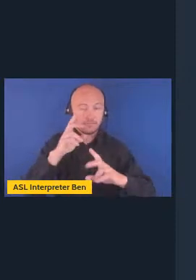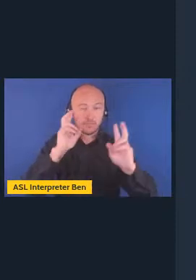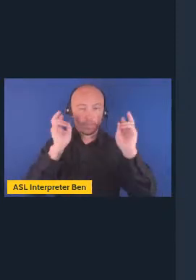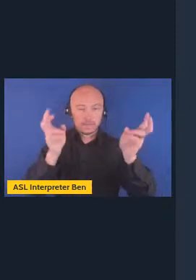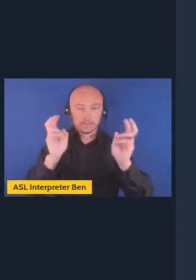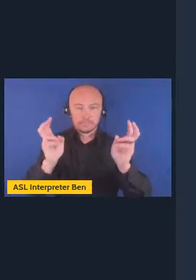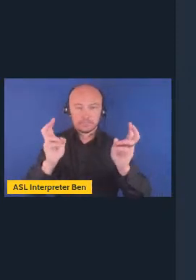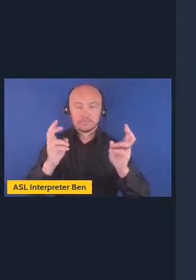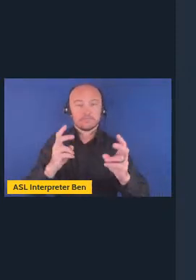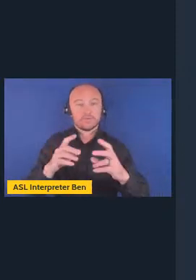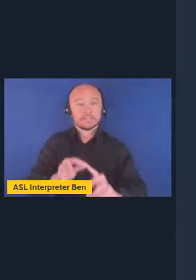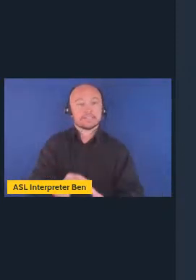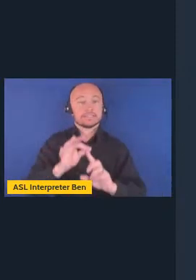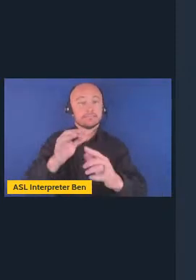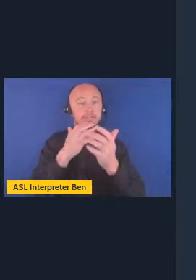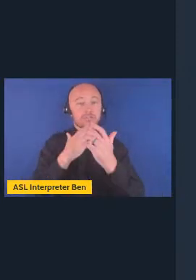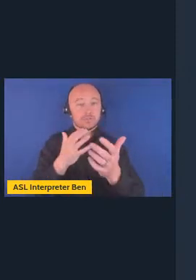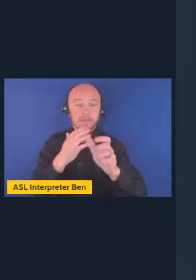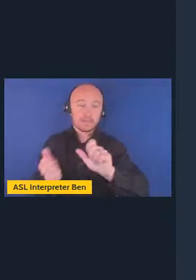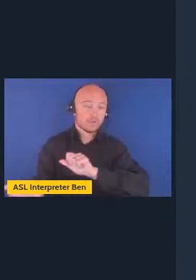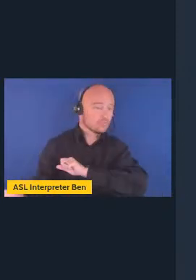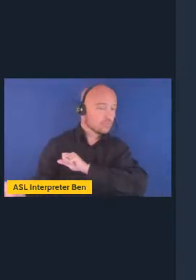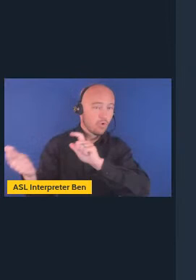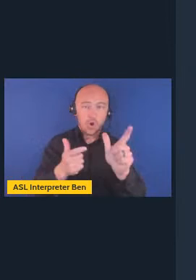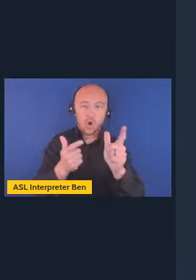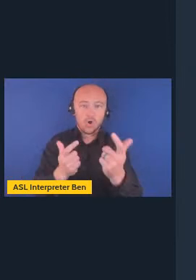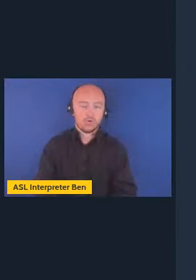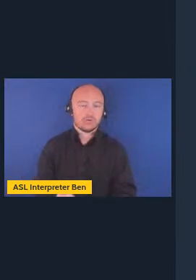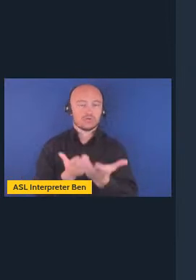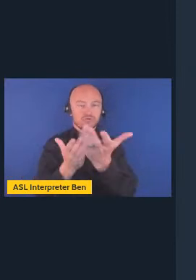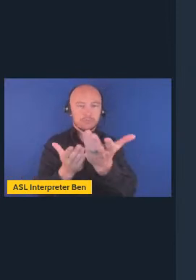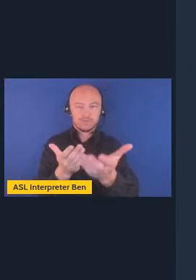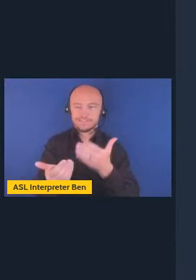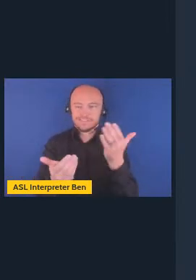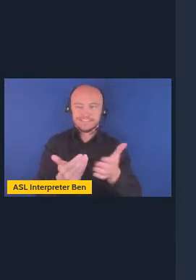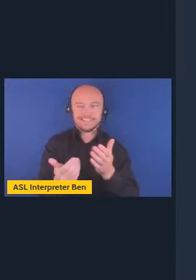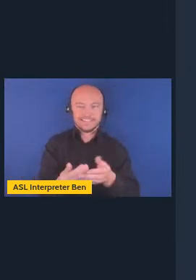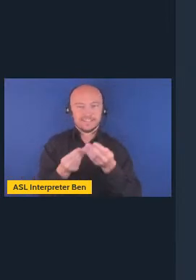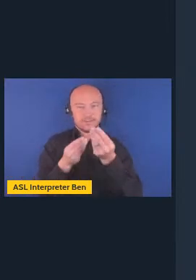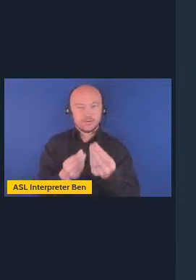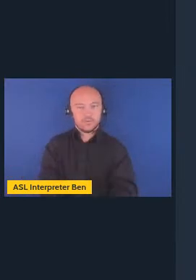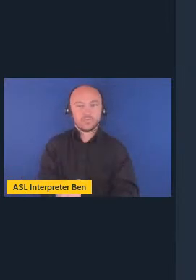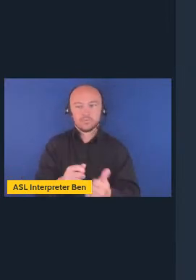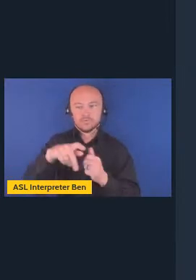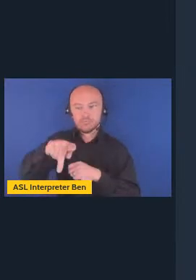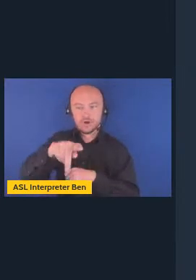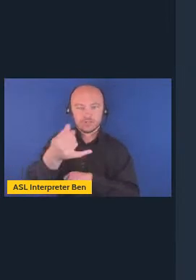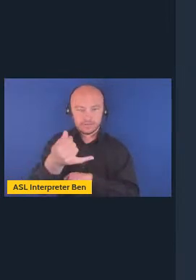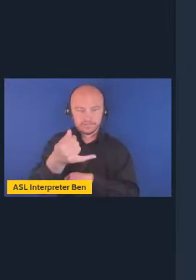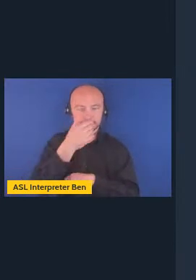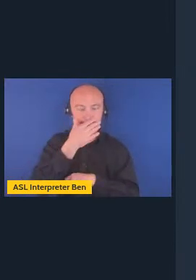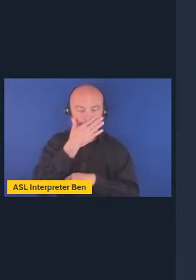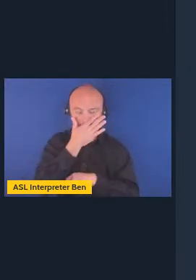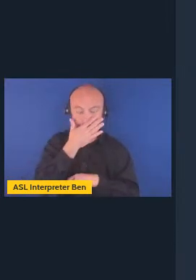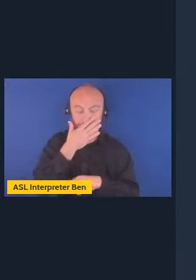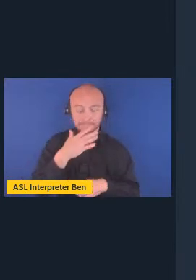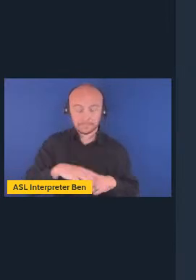very special thank you goes out to all contributors that made it easier to use Projen itself. For